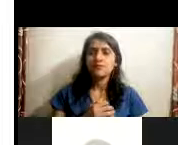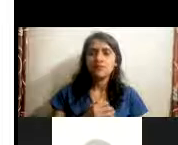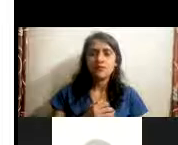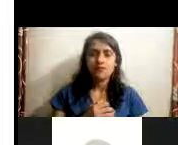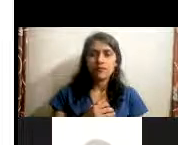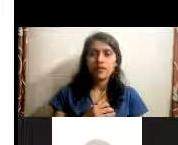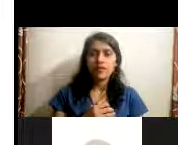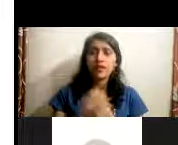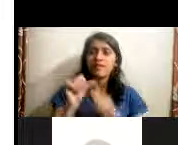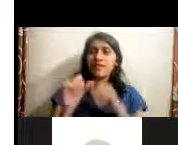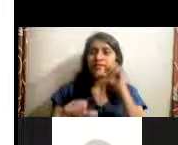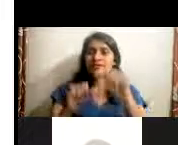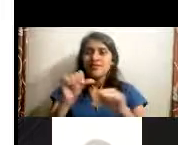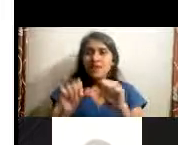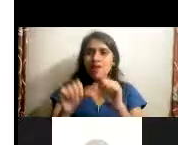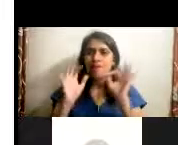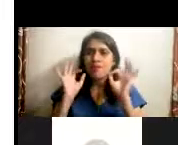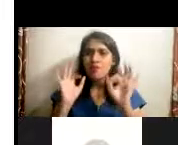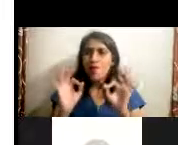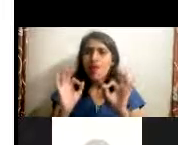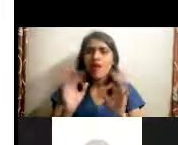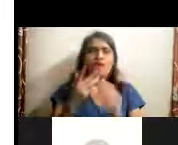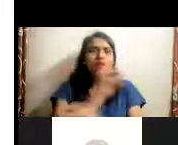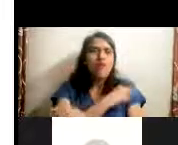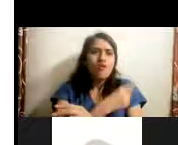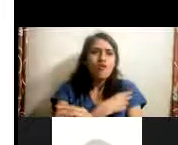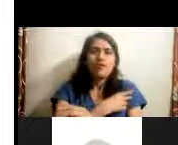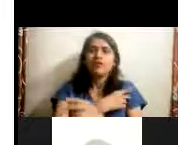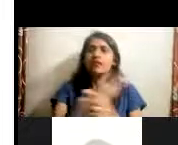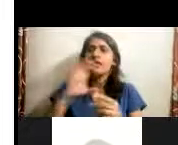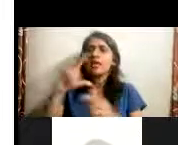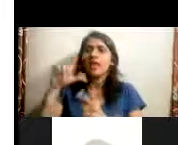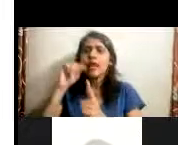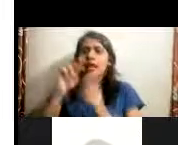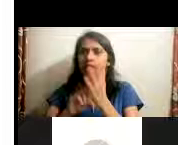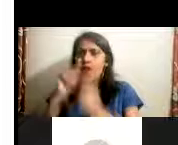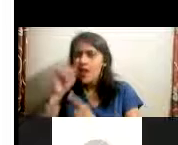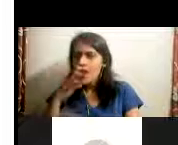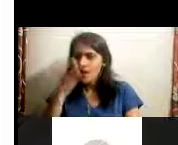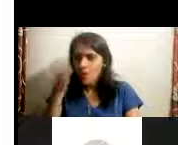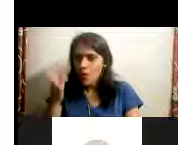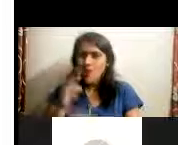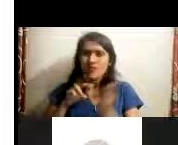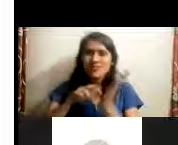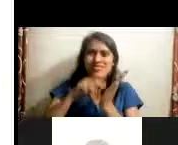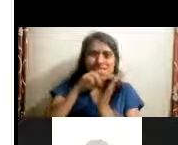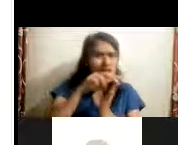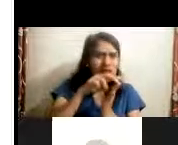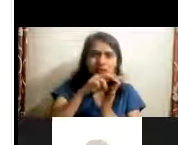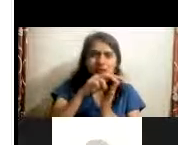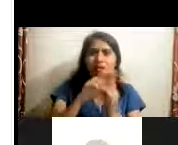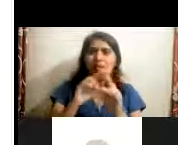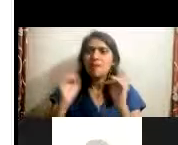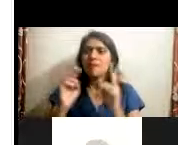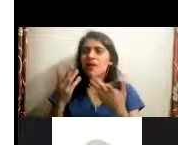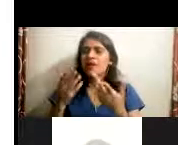steps outside the primary healthcare center, or when there are stairs to go up to a meeting hall, or